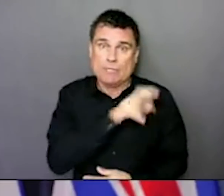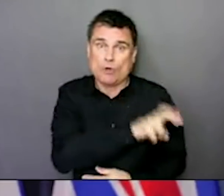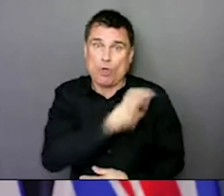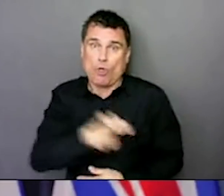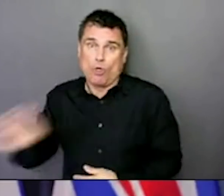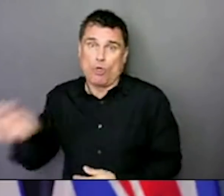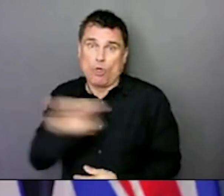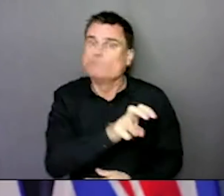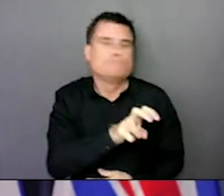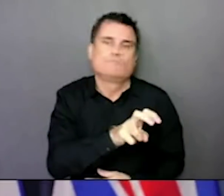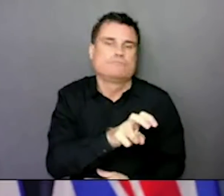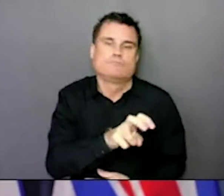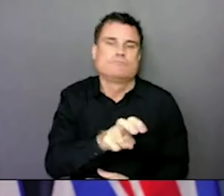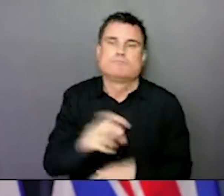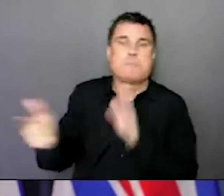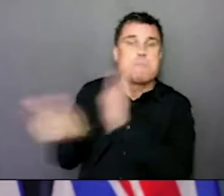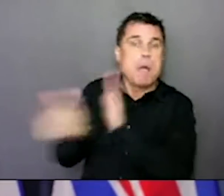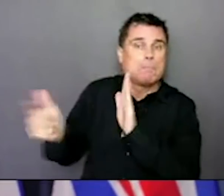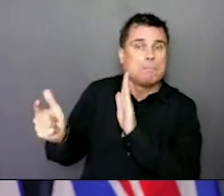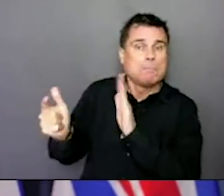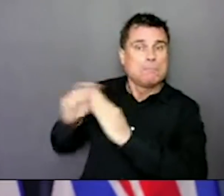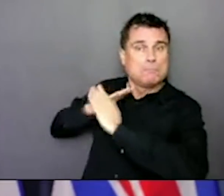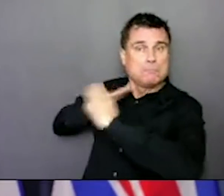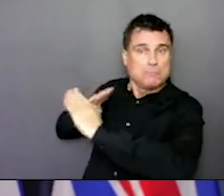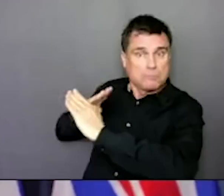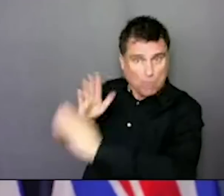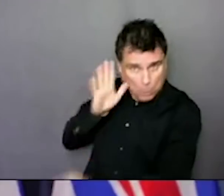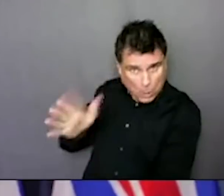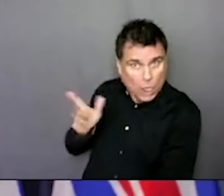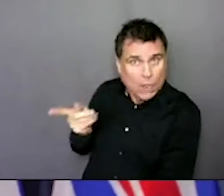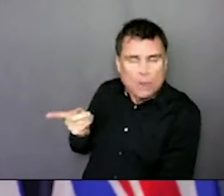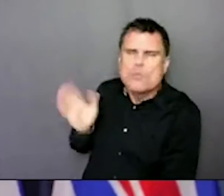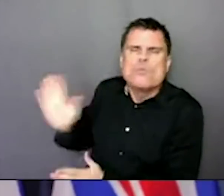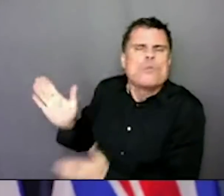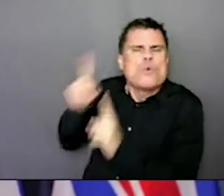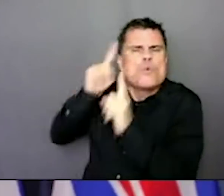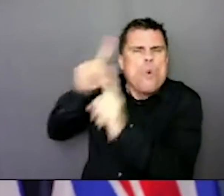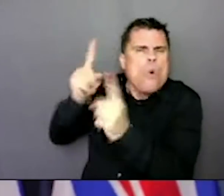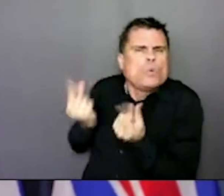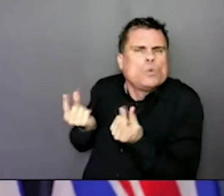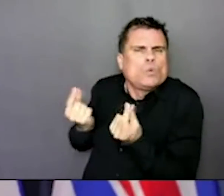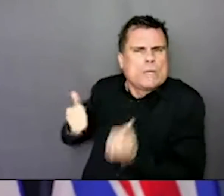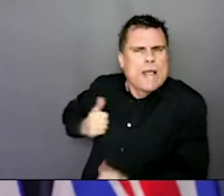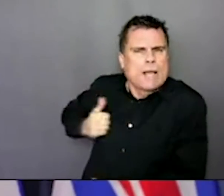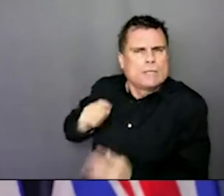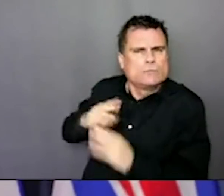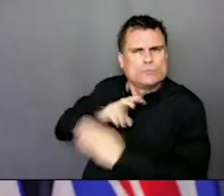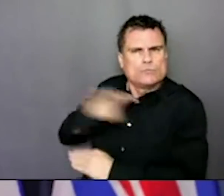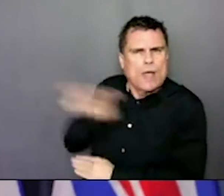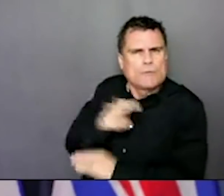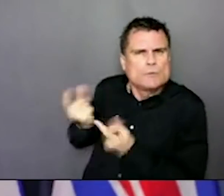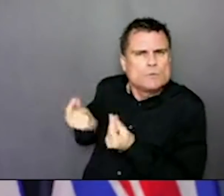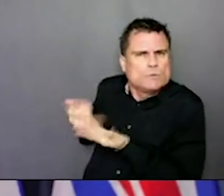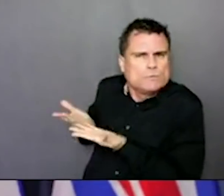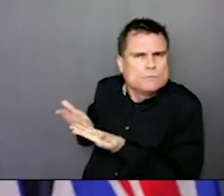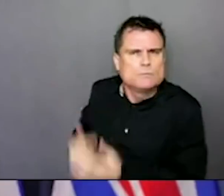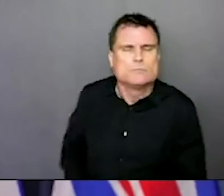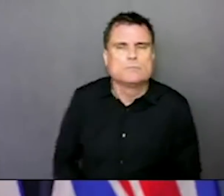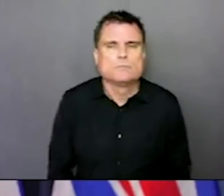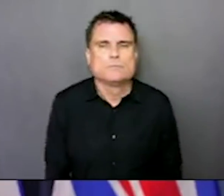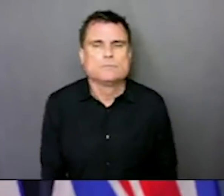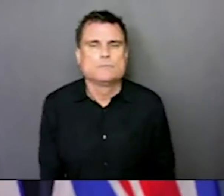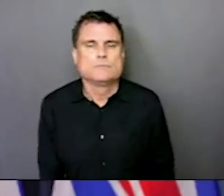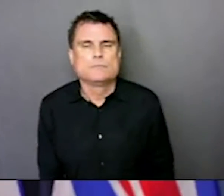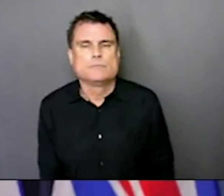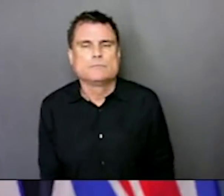or what is your hope there? Well, I hear from, not just from the media, but from British Columbians, that they're concerned